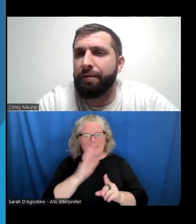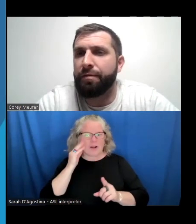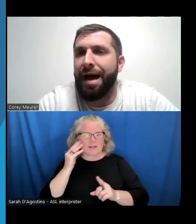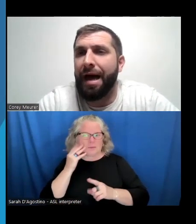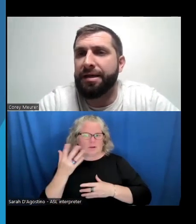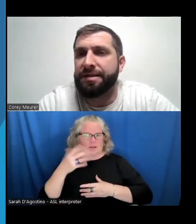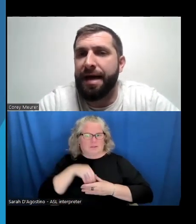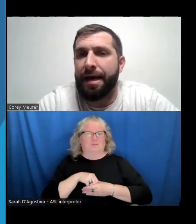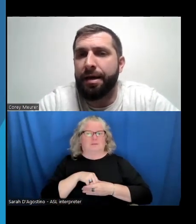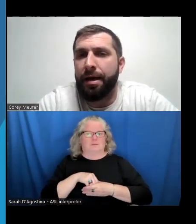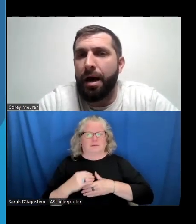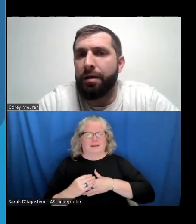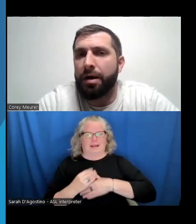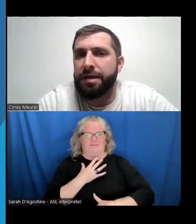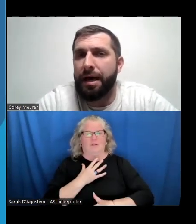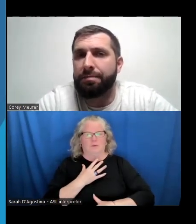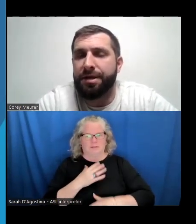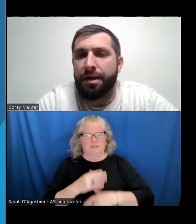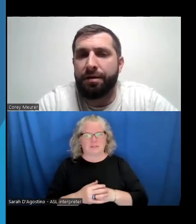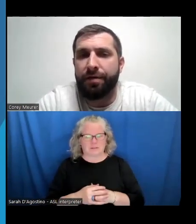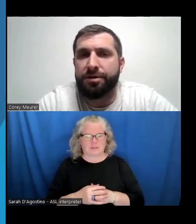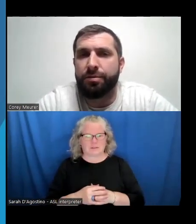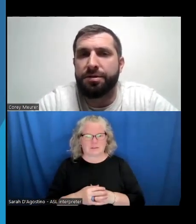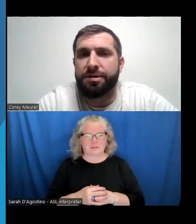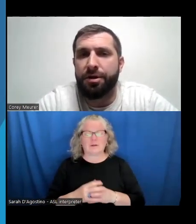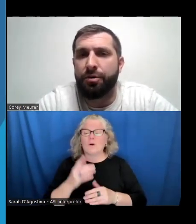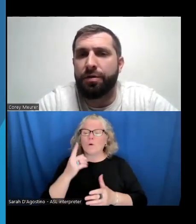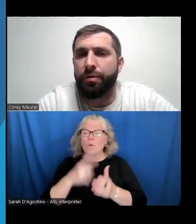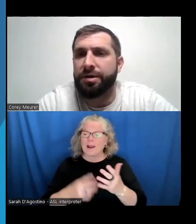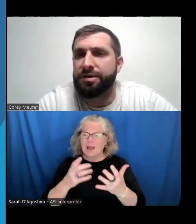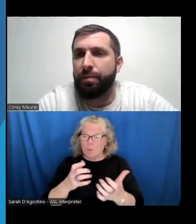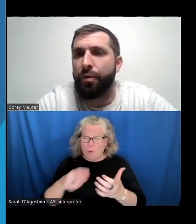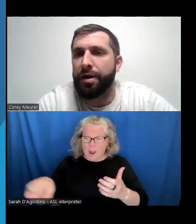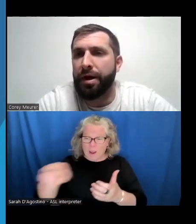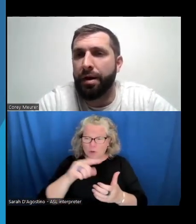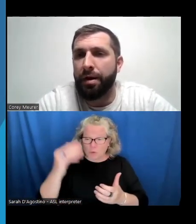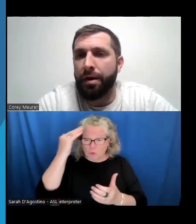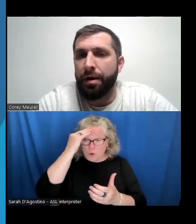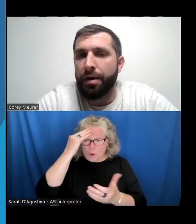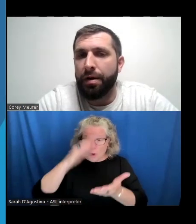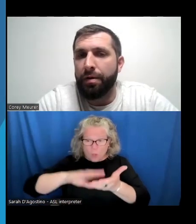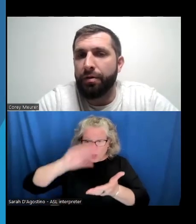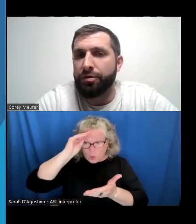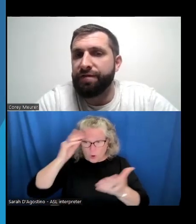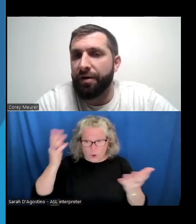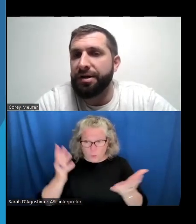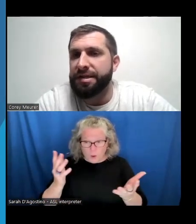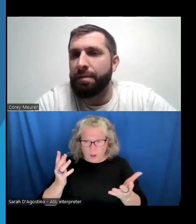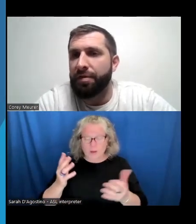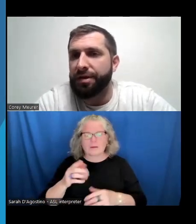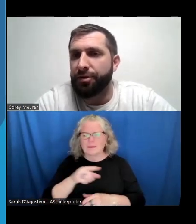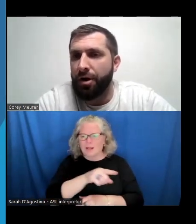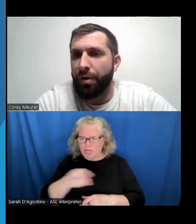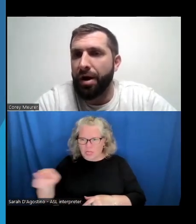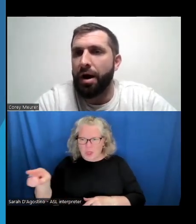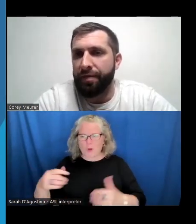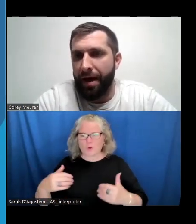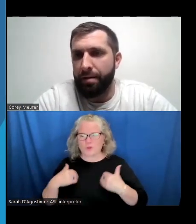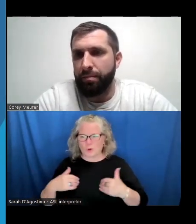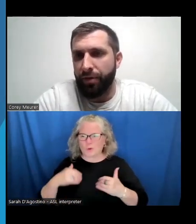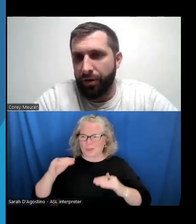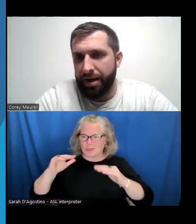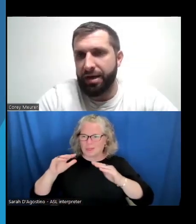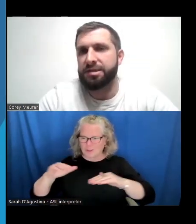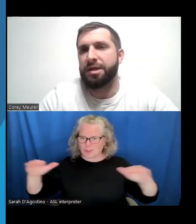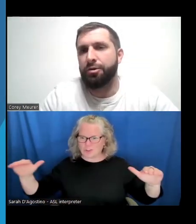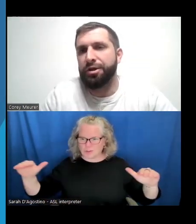take away from that is that a lot of times the individuals, the youth that we're supporting, those very same things are going on in